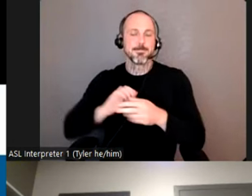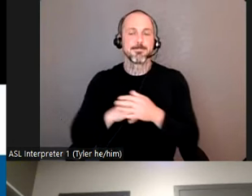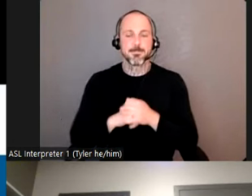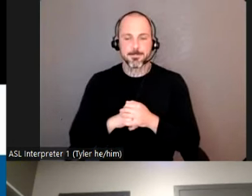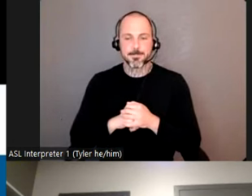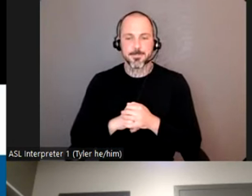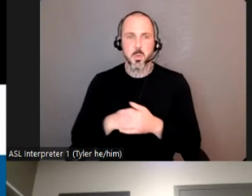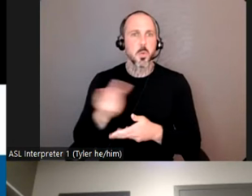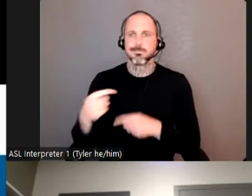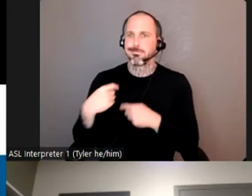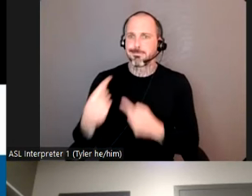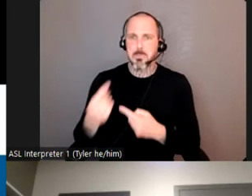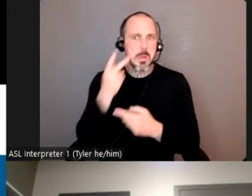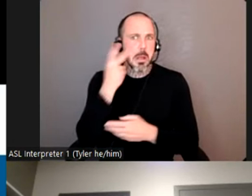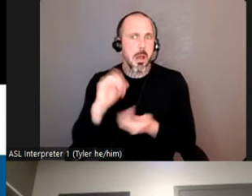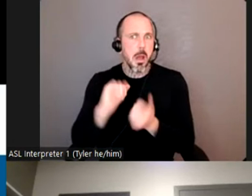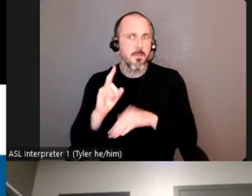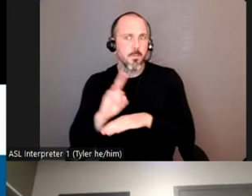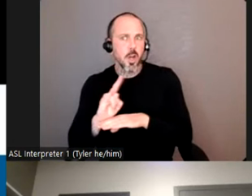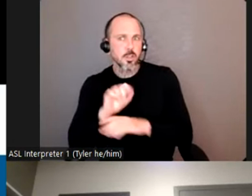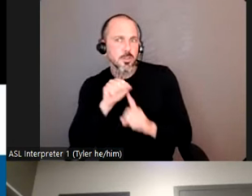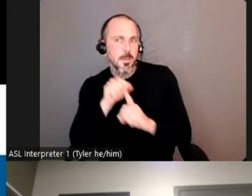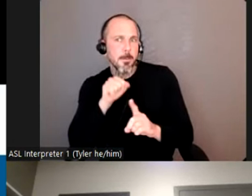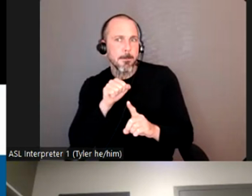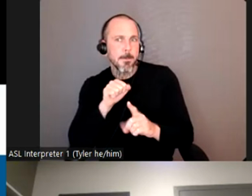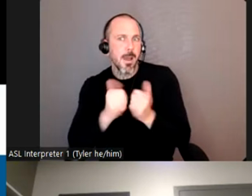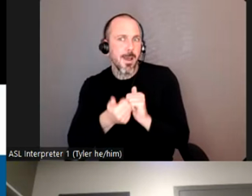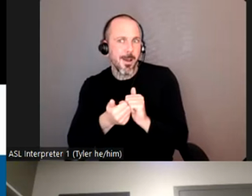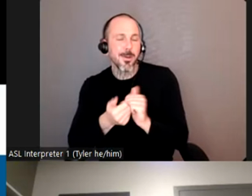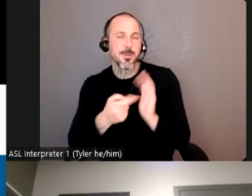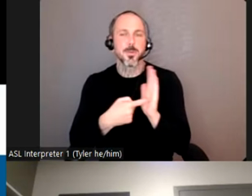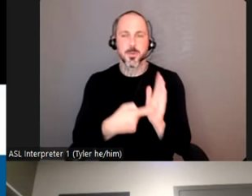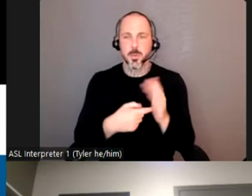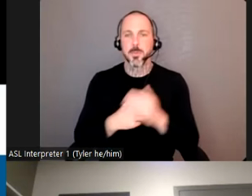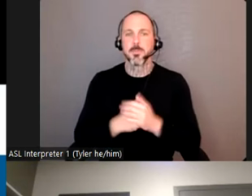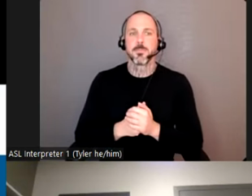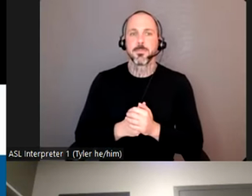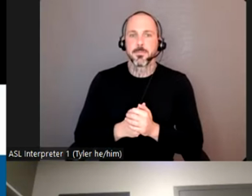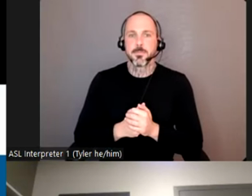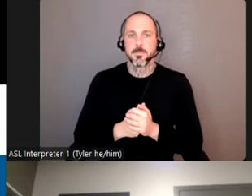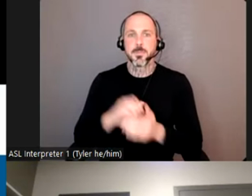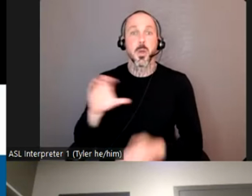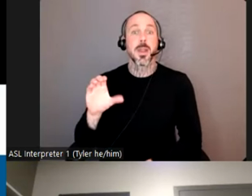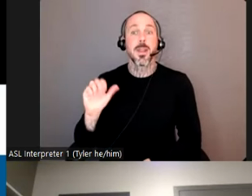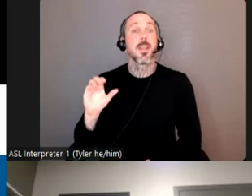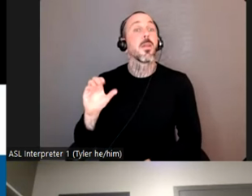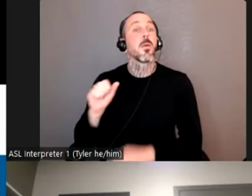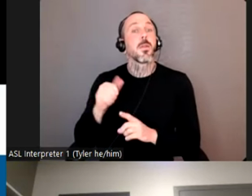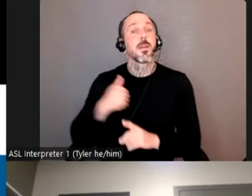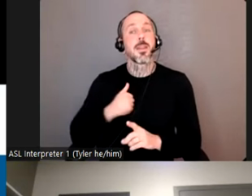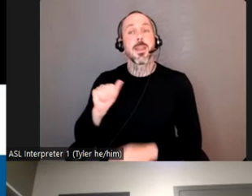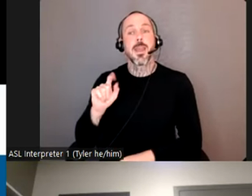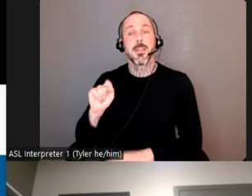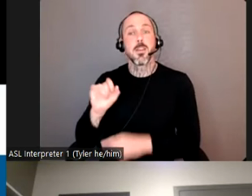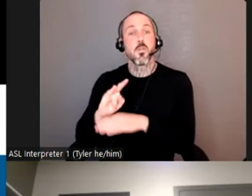tools that we're seeing, and we'll get into some fraud prevention measures. So what is the Canadian Anti-Fraud Centre? Well, the Canadian Anti-Fraud Centre is a joint partnership. It was